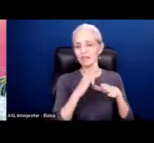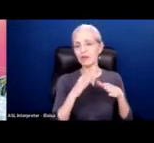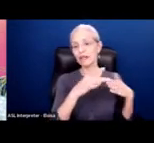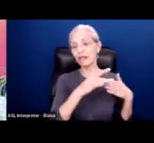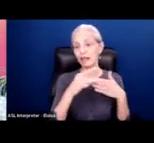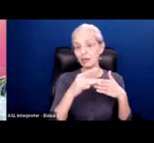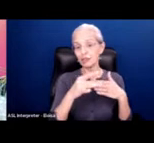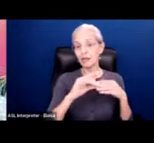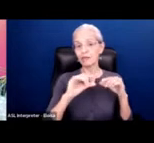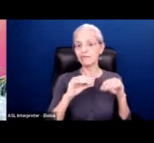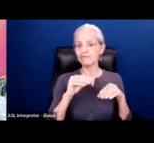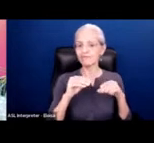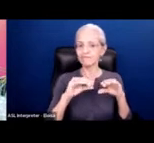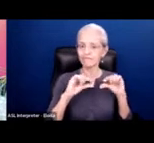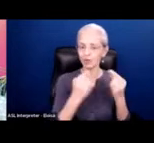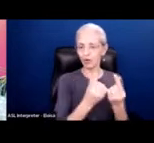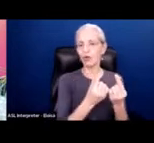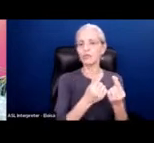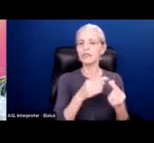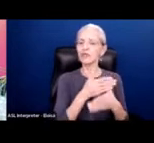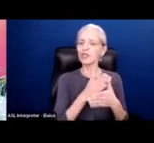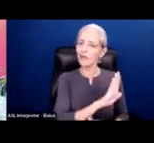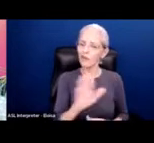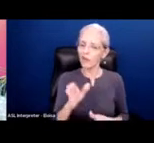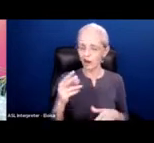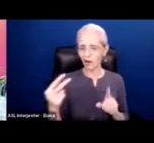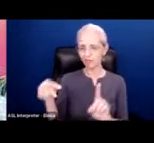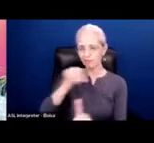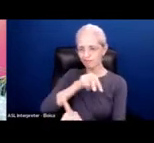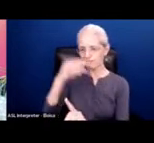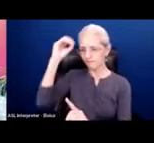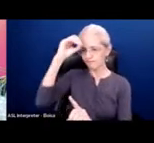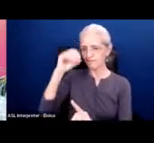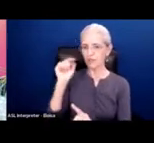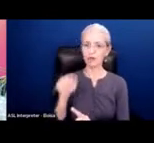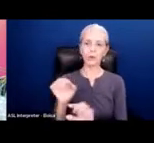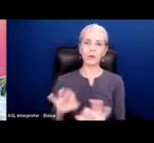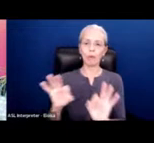to share their perspectives on this incredibly important topic.